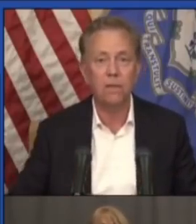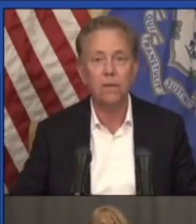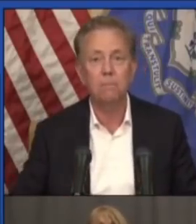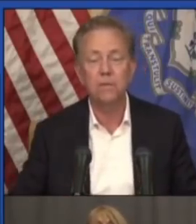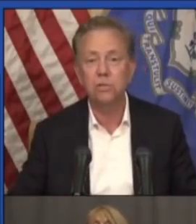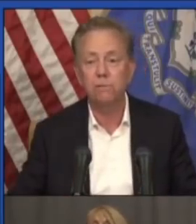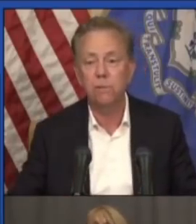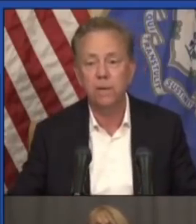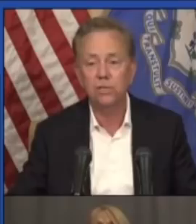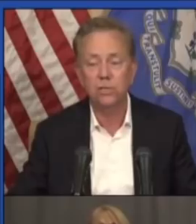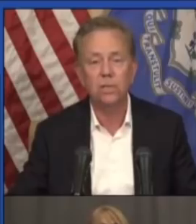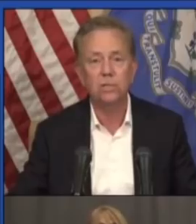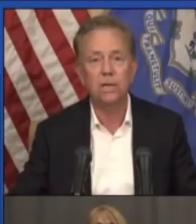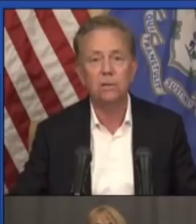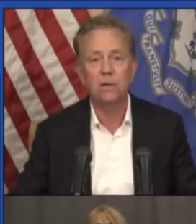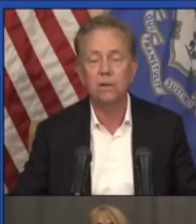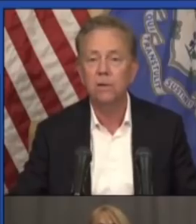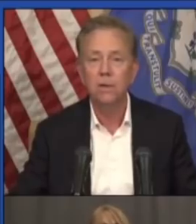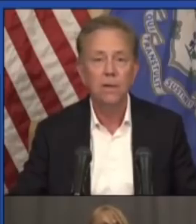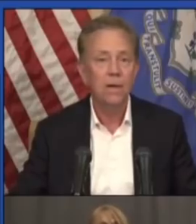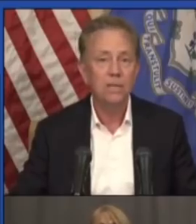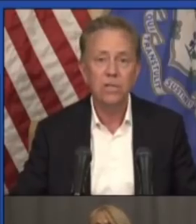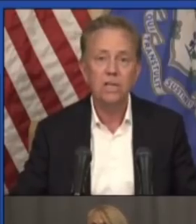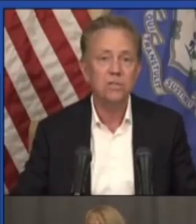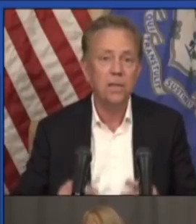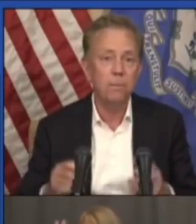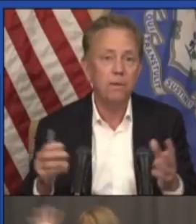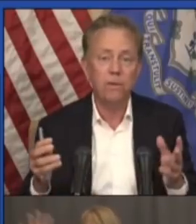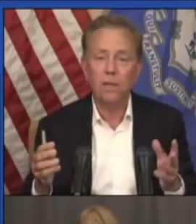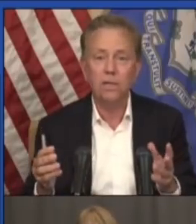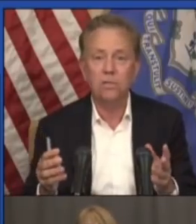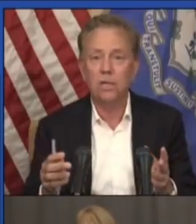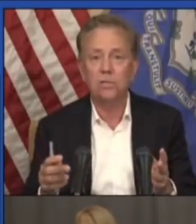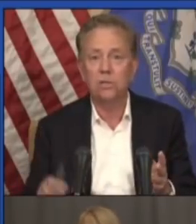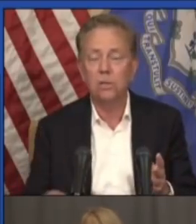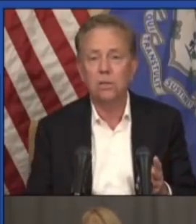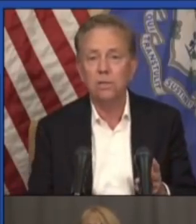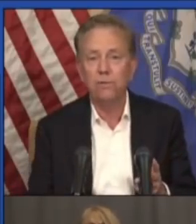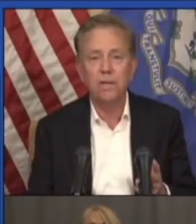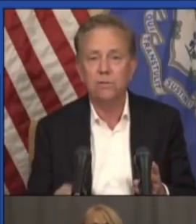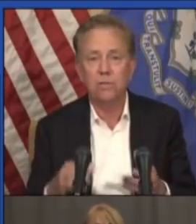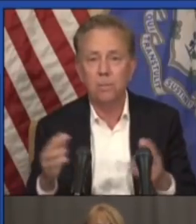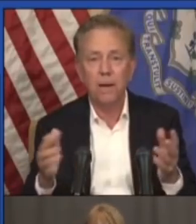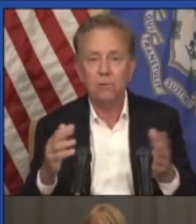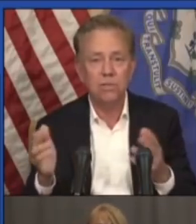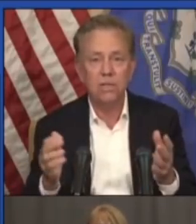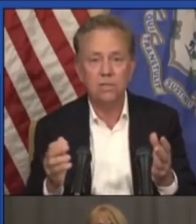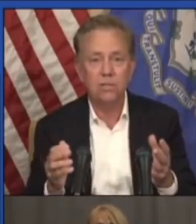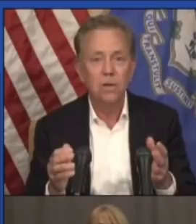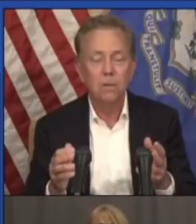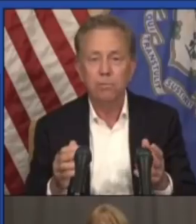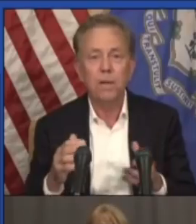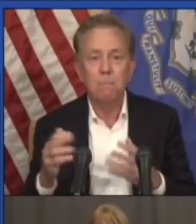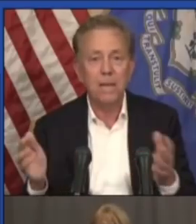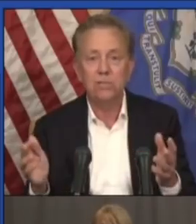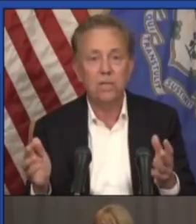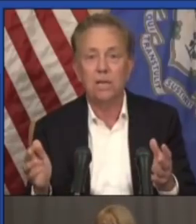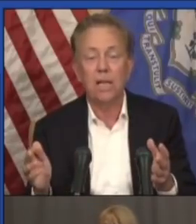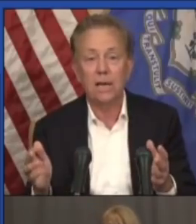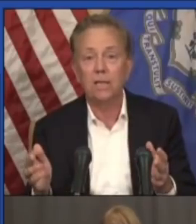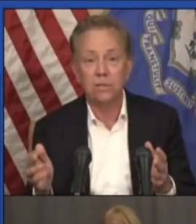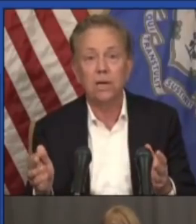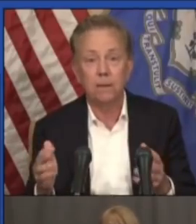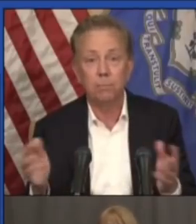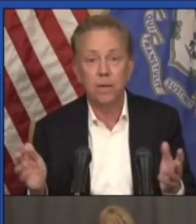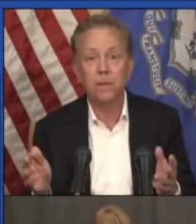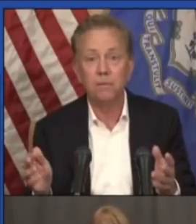lot of the misinformation that's out there. I'd say the same thing for the legislature. Look, let's face it, democracy is pretty messy a